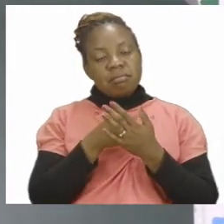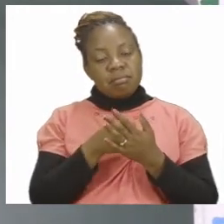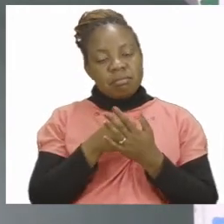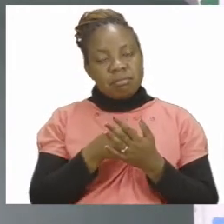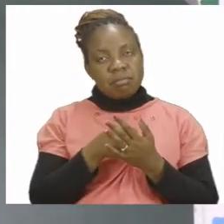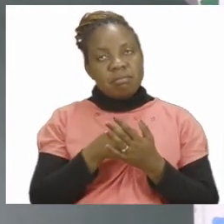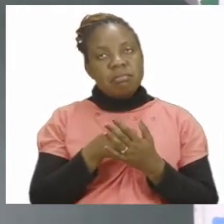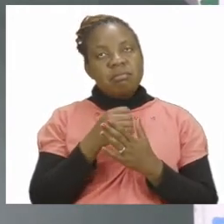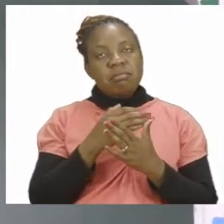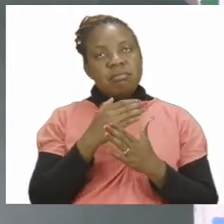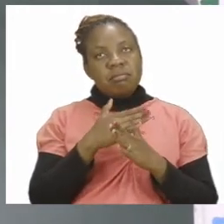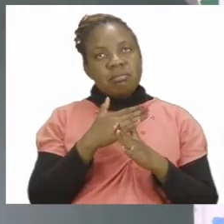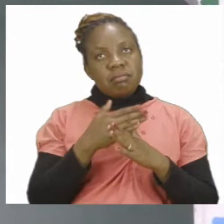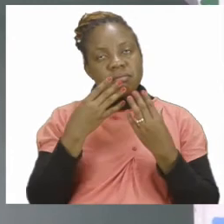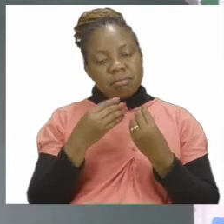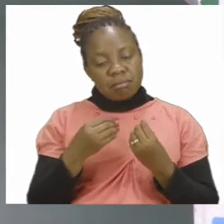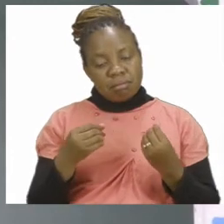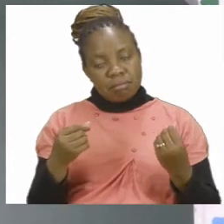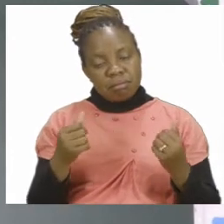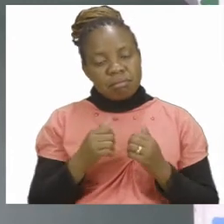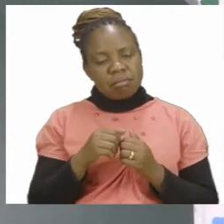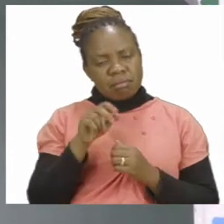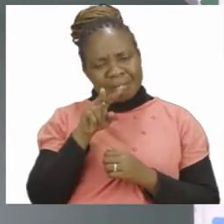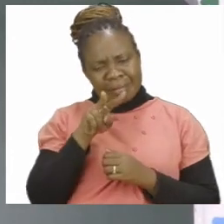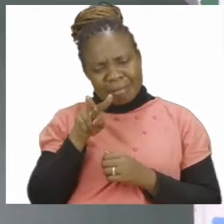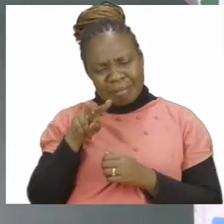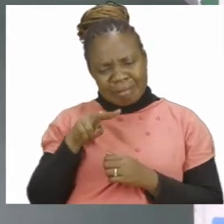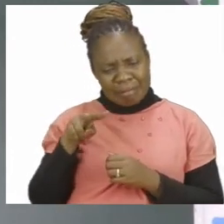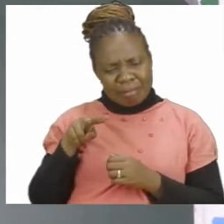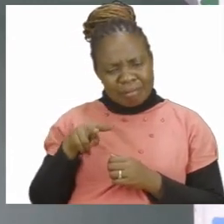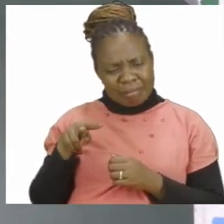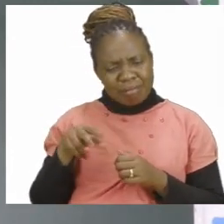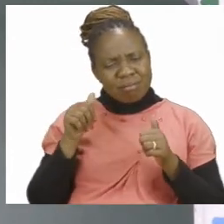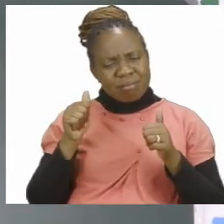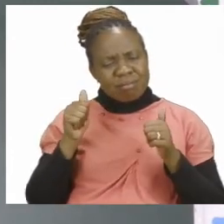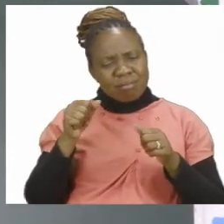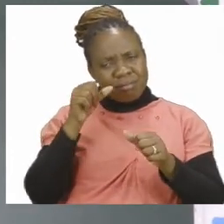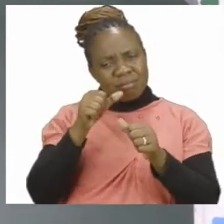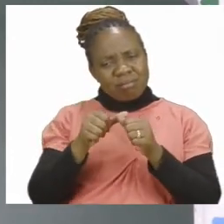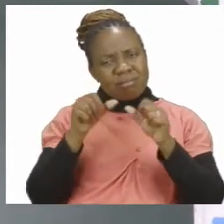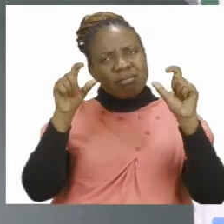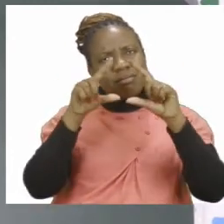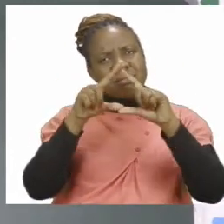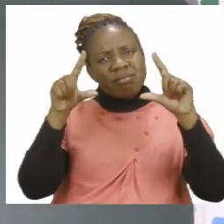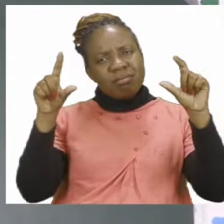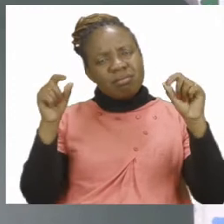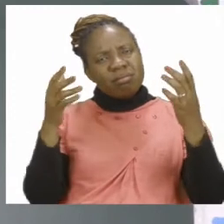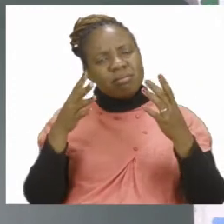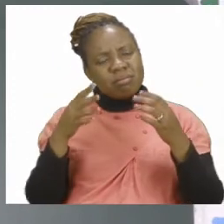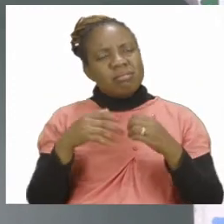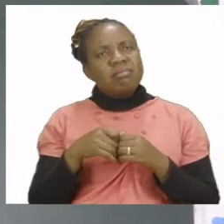sums. Please make sure that you look carefully at the prices on top for the eggs and the